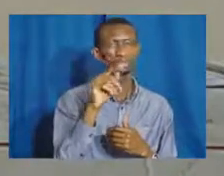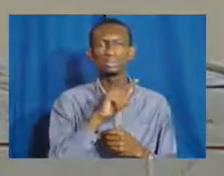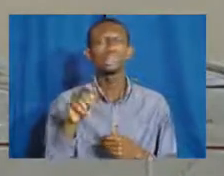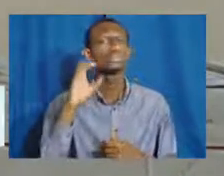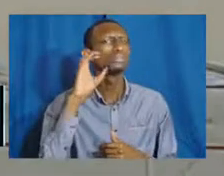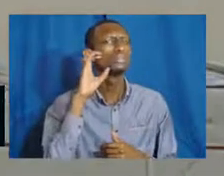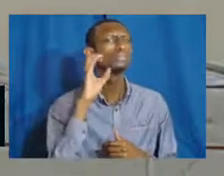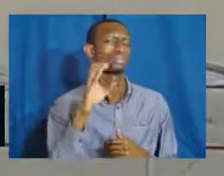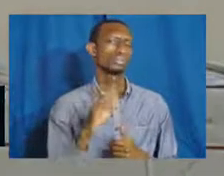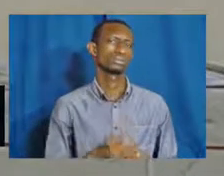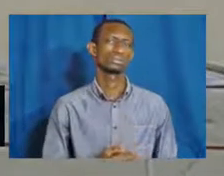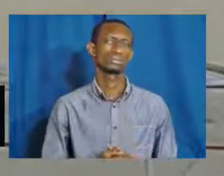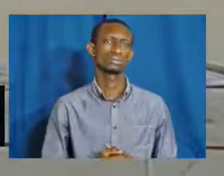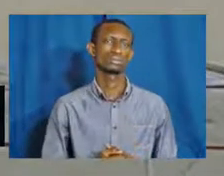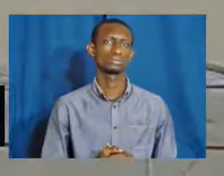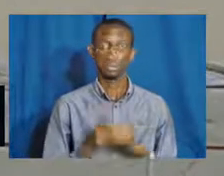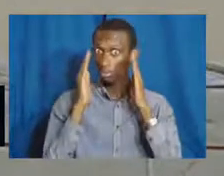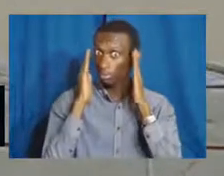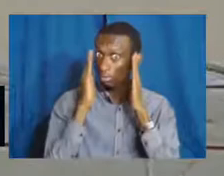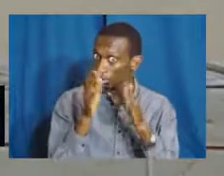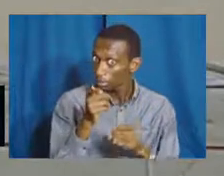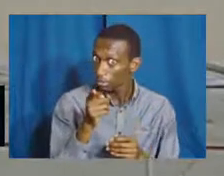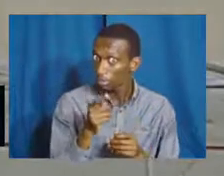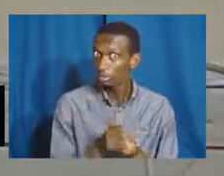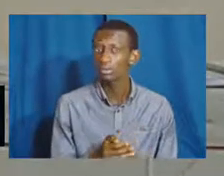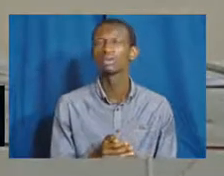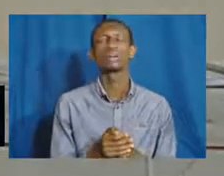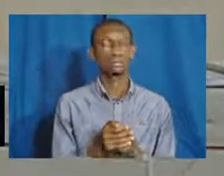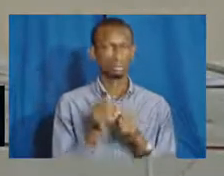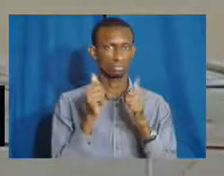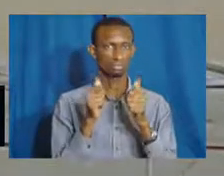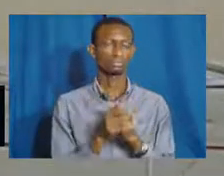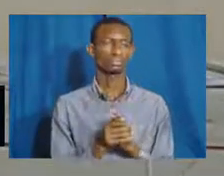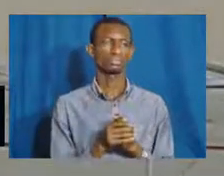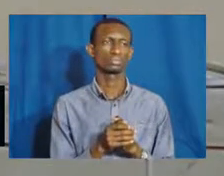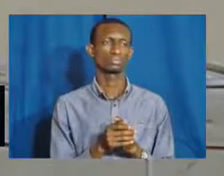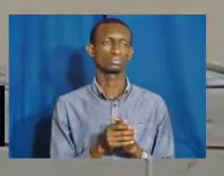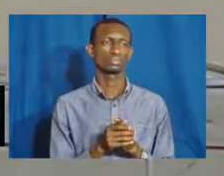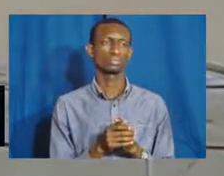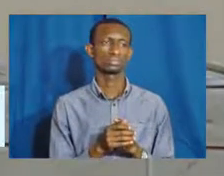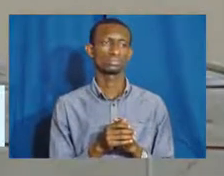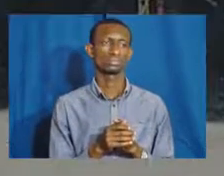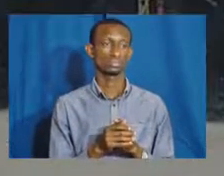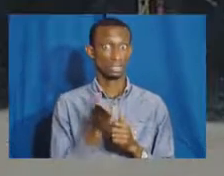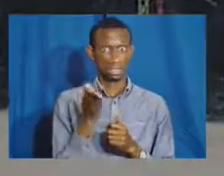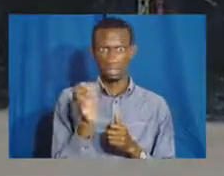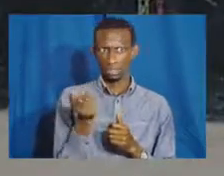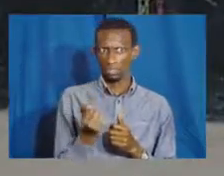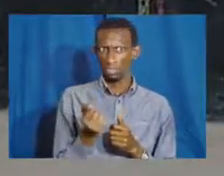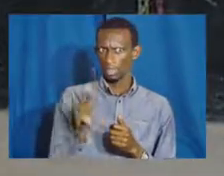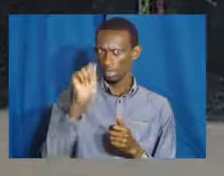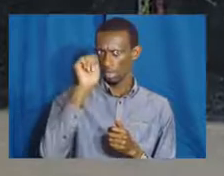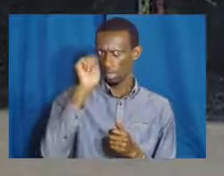over C. Are we together? Of course, as we have A on